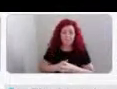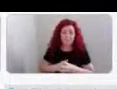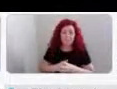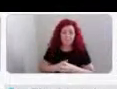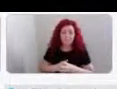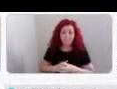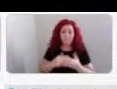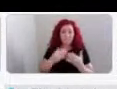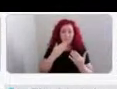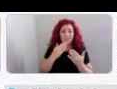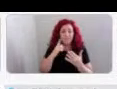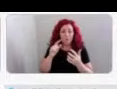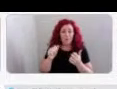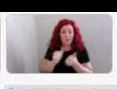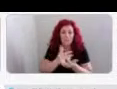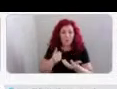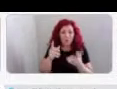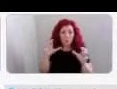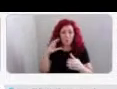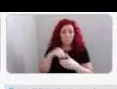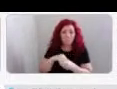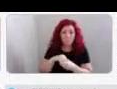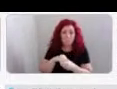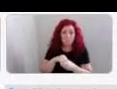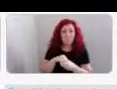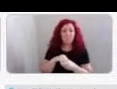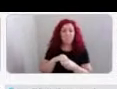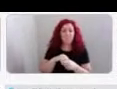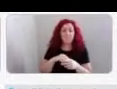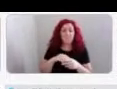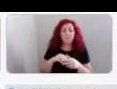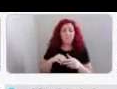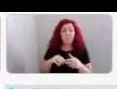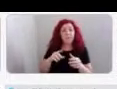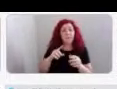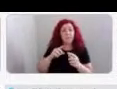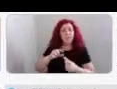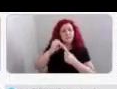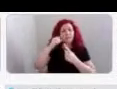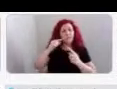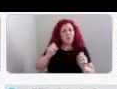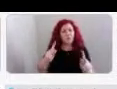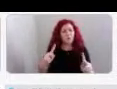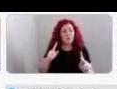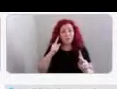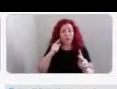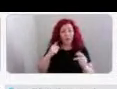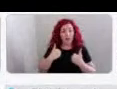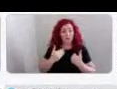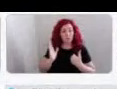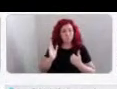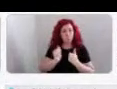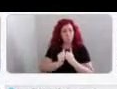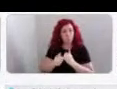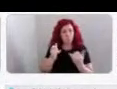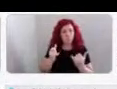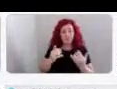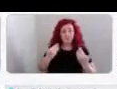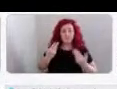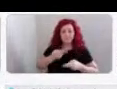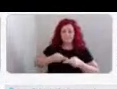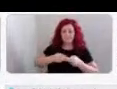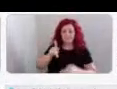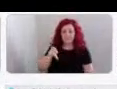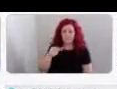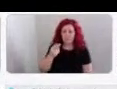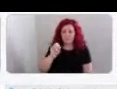everything that you're doing uh and especially for the opportunity um that i have to speak with you my name is phyllis smith and